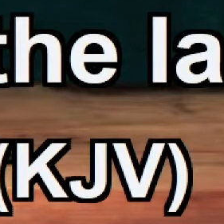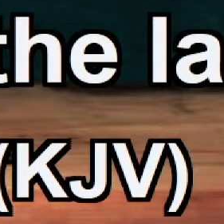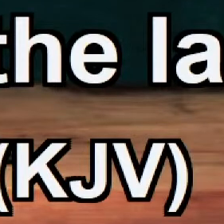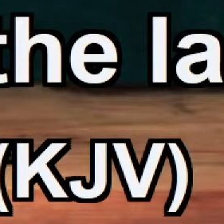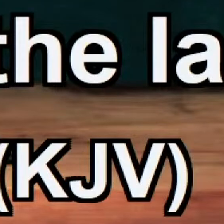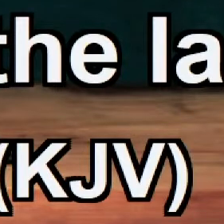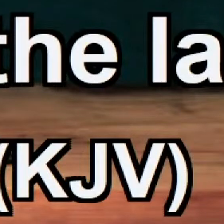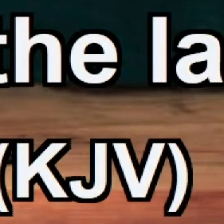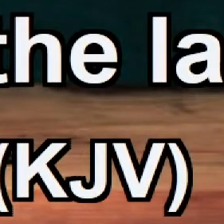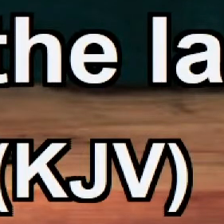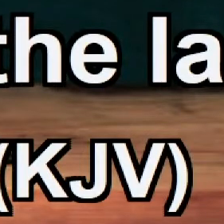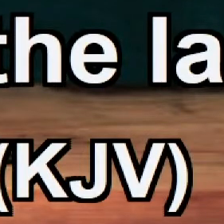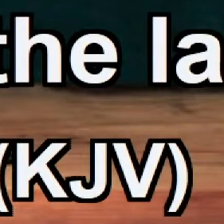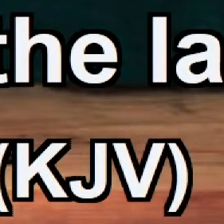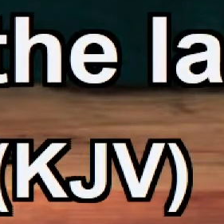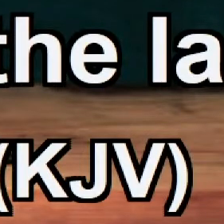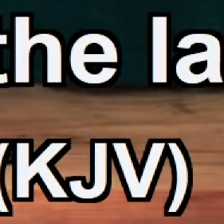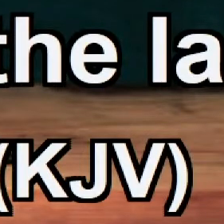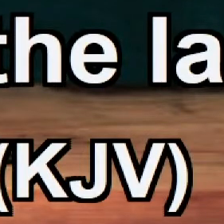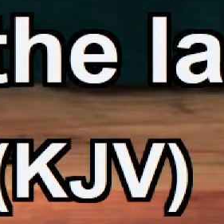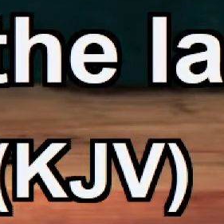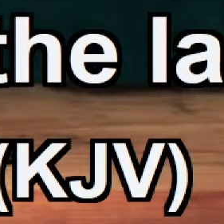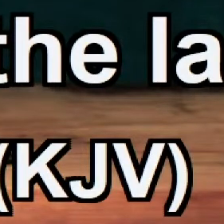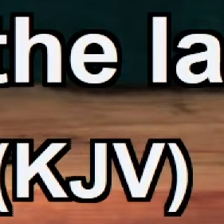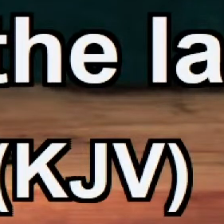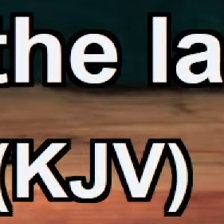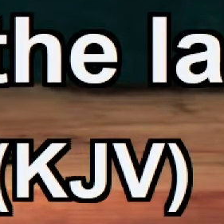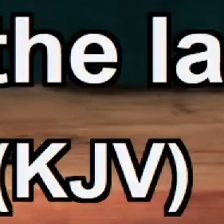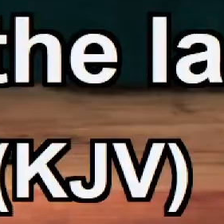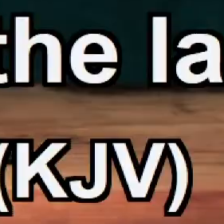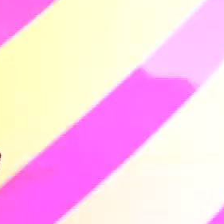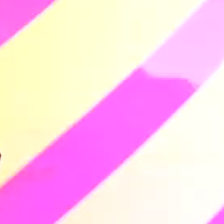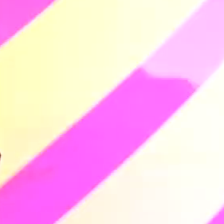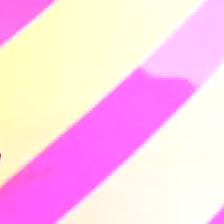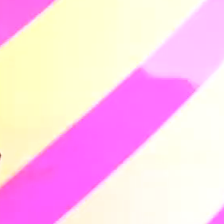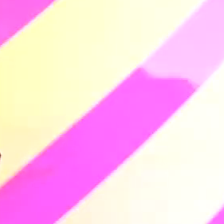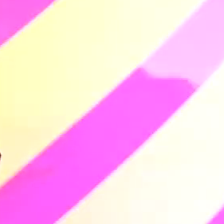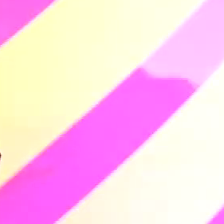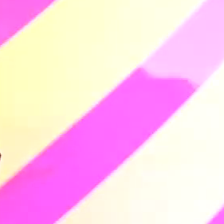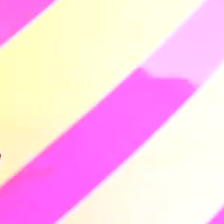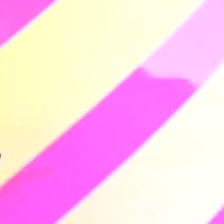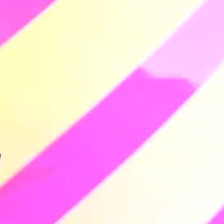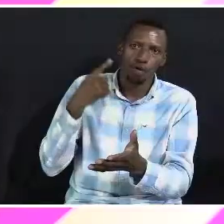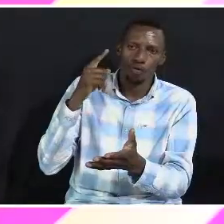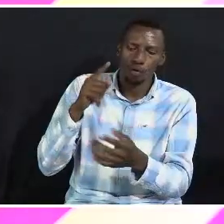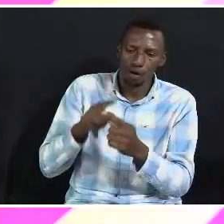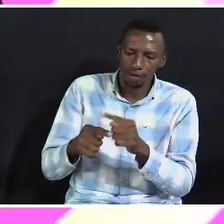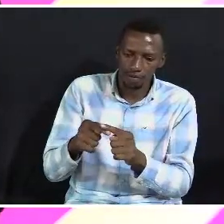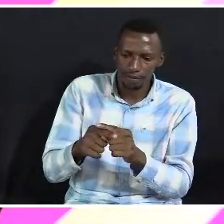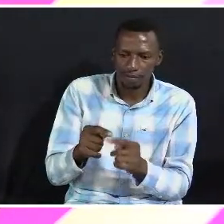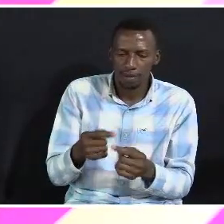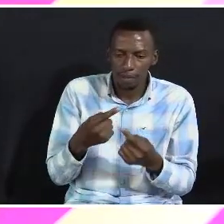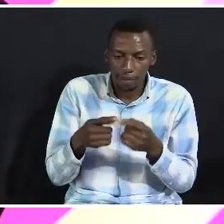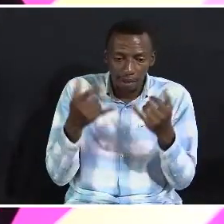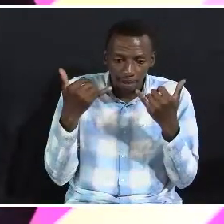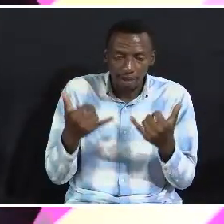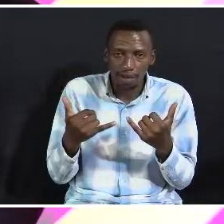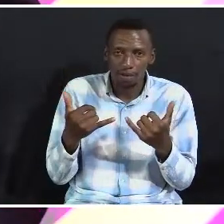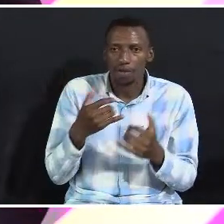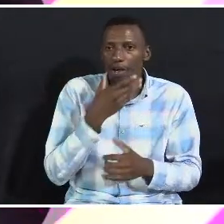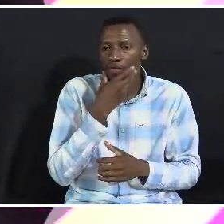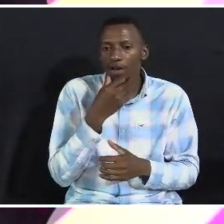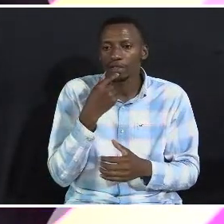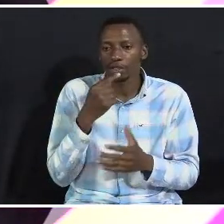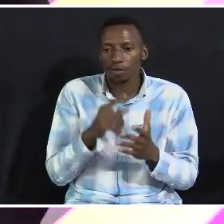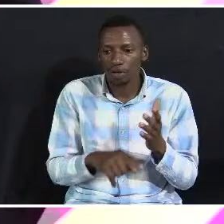Every time they were going for prayer, there was a lamb for a burnt offering. Now Daddy is saying, "We are going